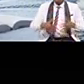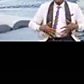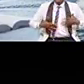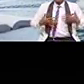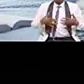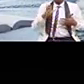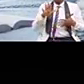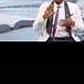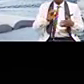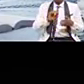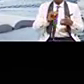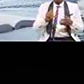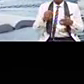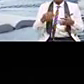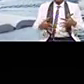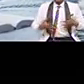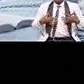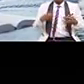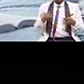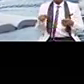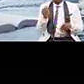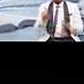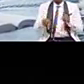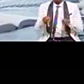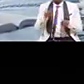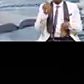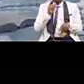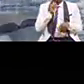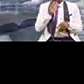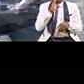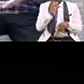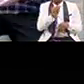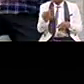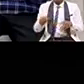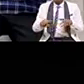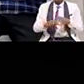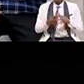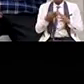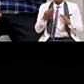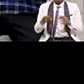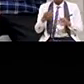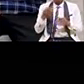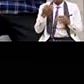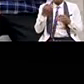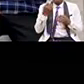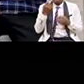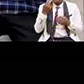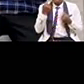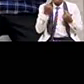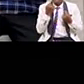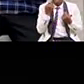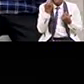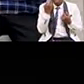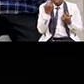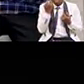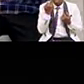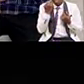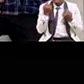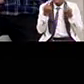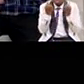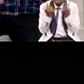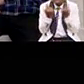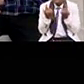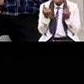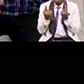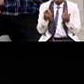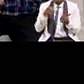are following up. You will not be a source of defilement. You'll be a source of strengthening in Jesus' name. And everything